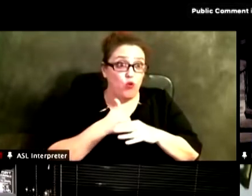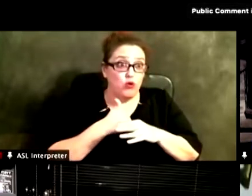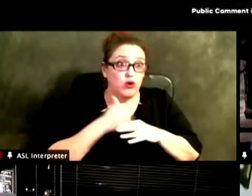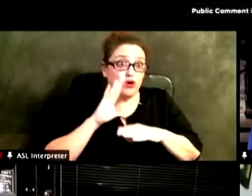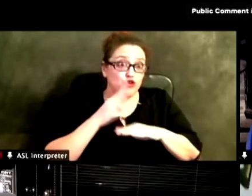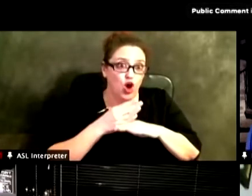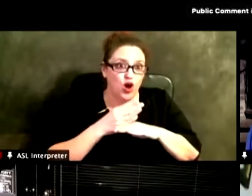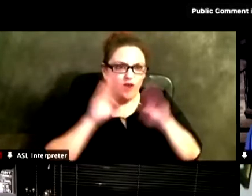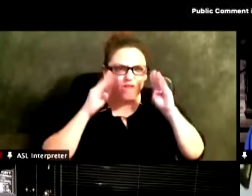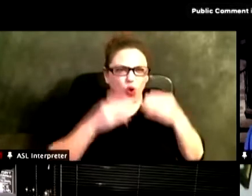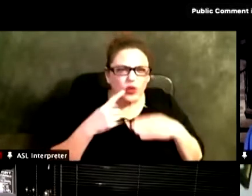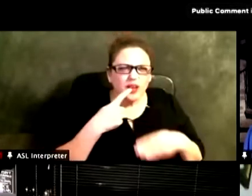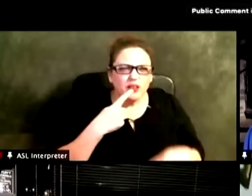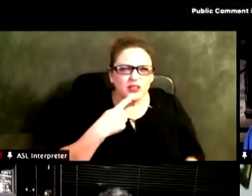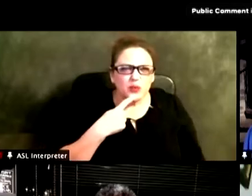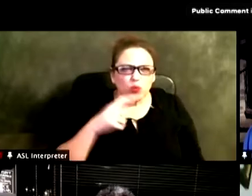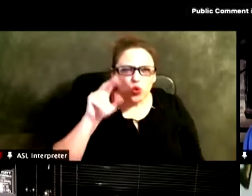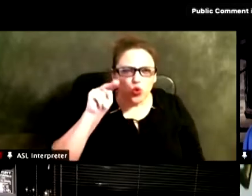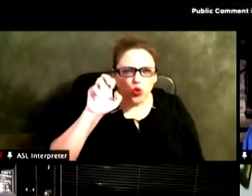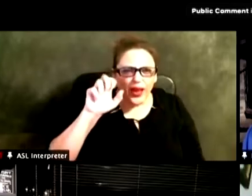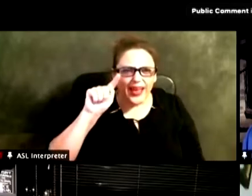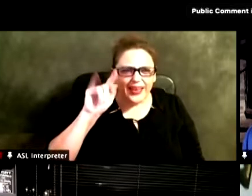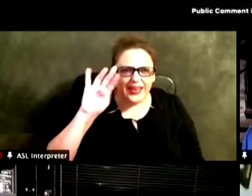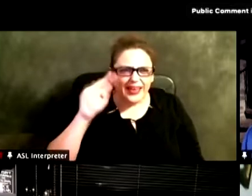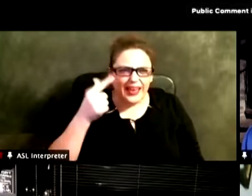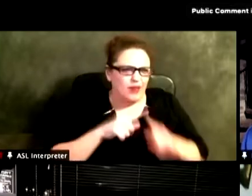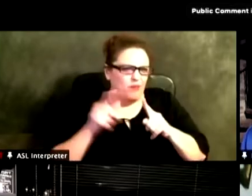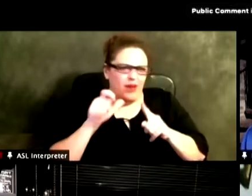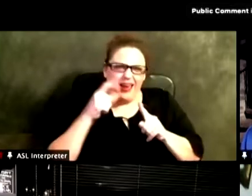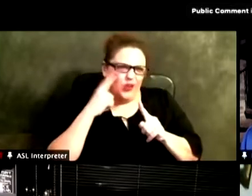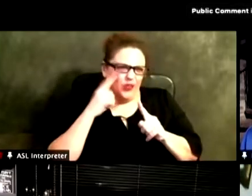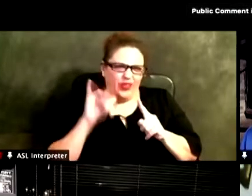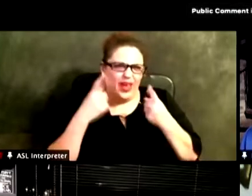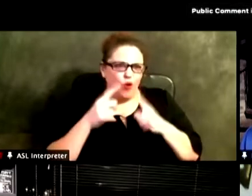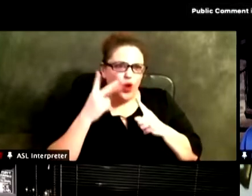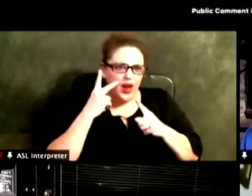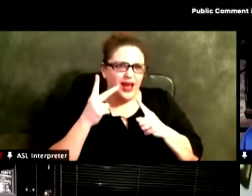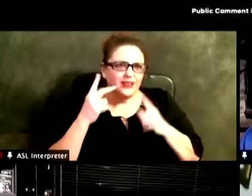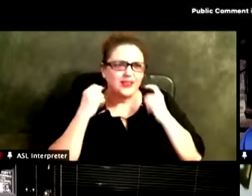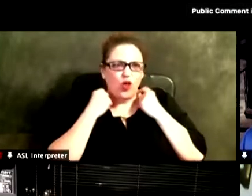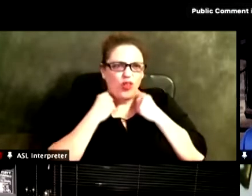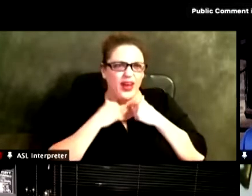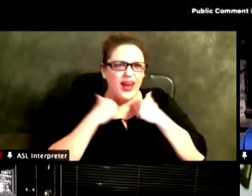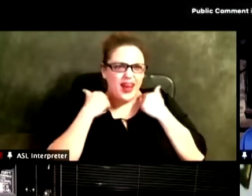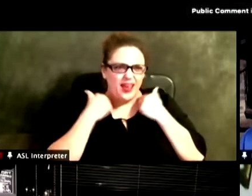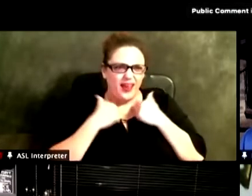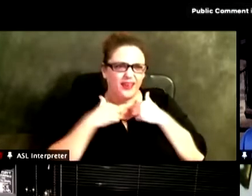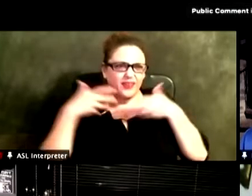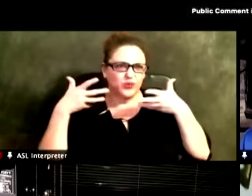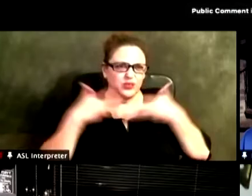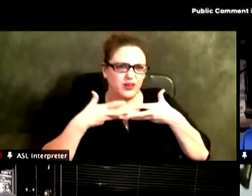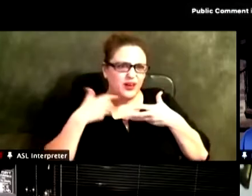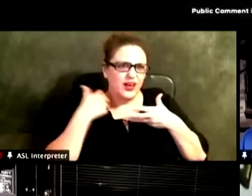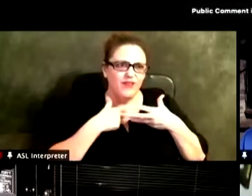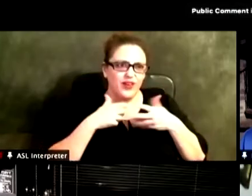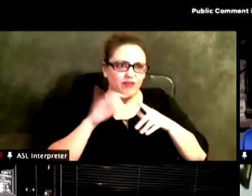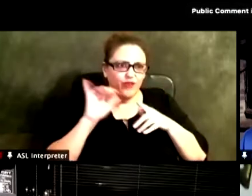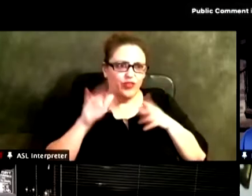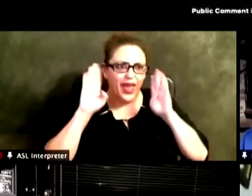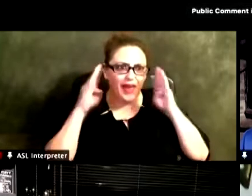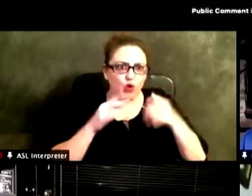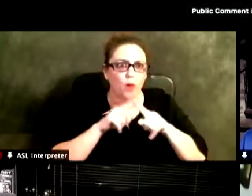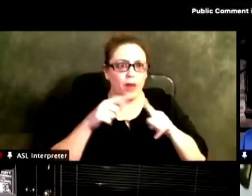but I don't think that was what was used at all when I saw the marks on her neck. So I think that was just a misguided focus. But I would like to